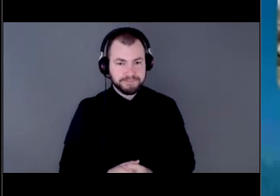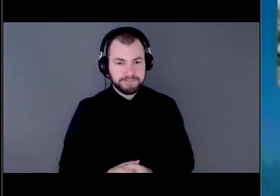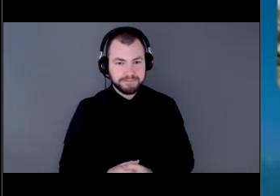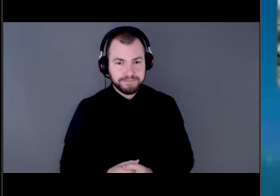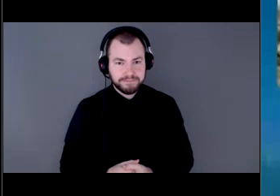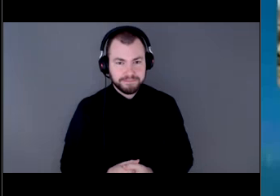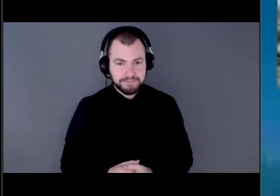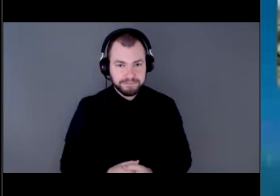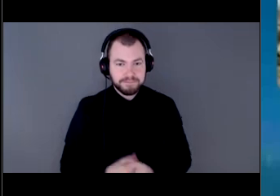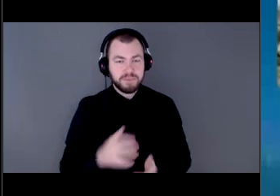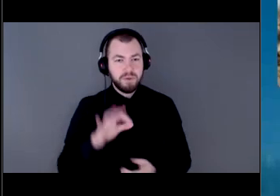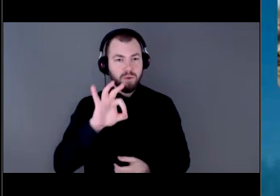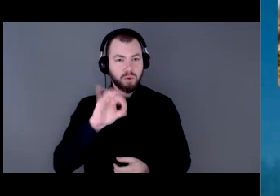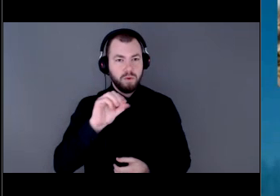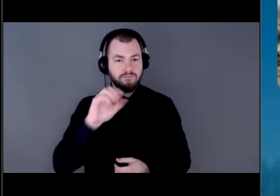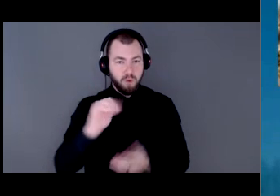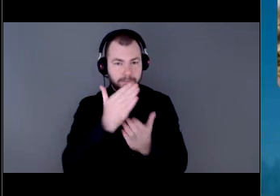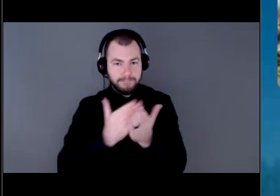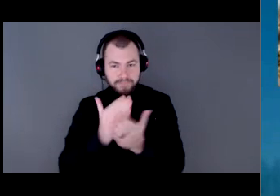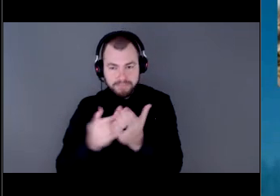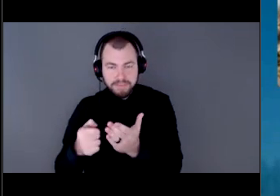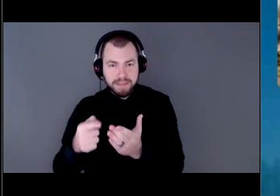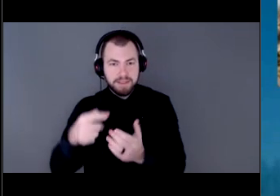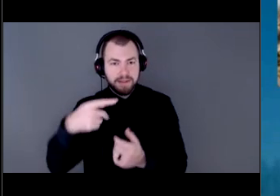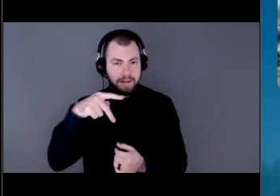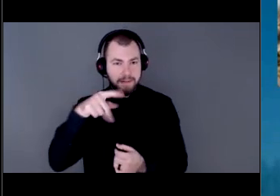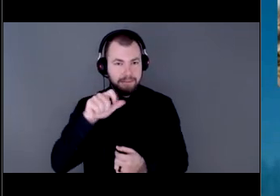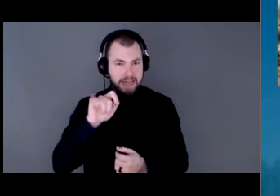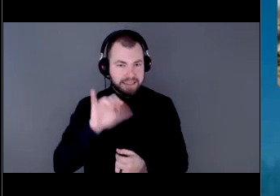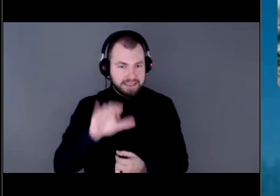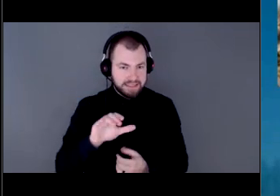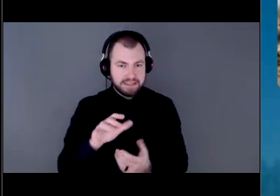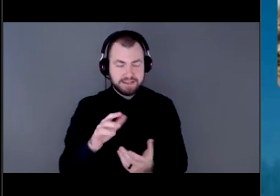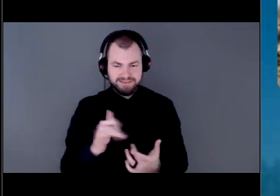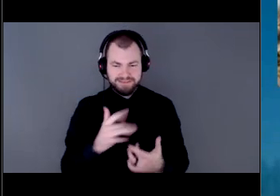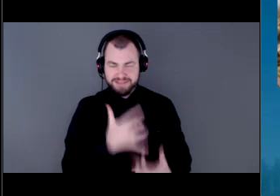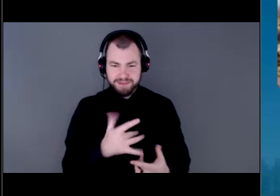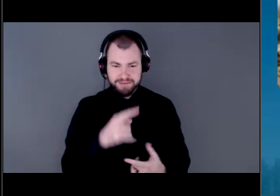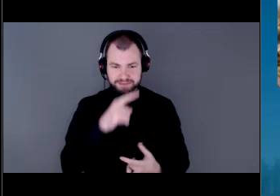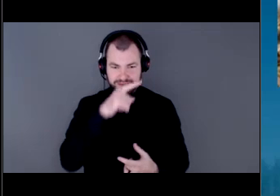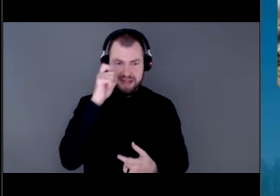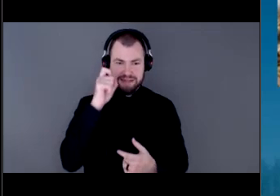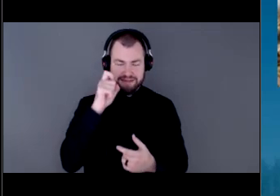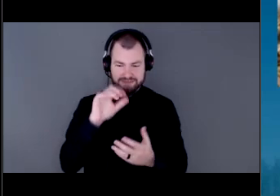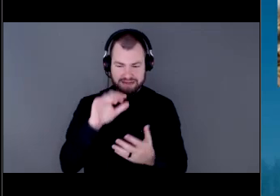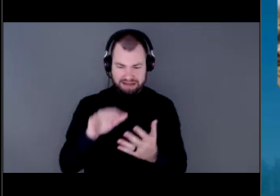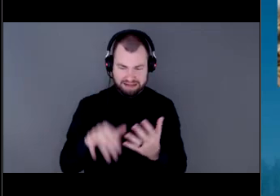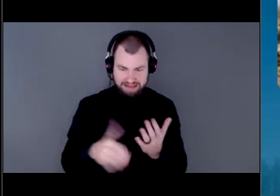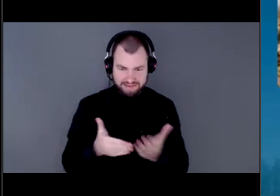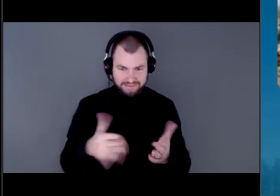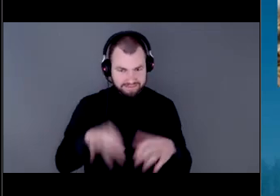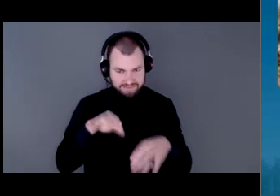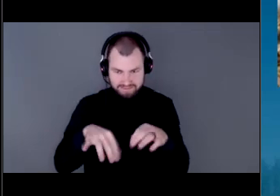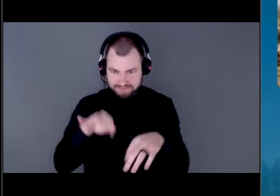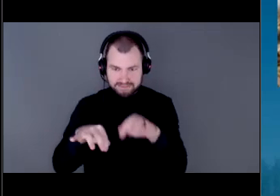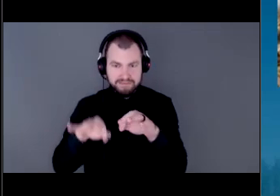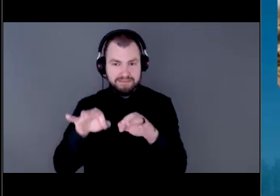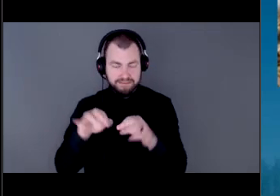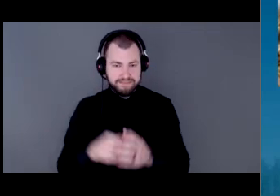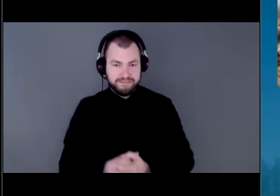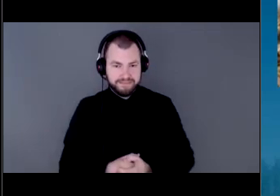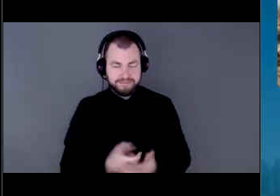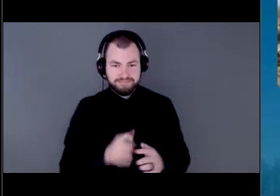Foam fragments, plastic, you know, the typical ugly list of the things that they're pulling off of these islands